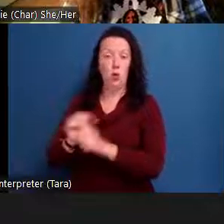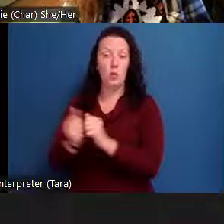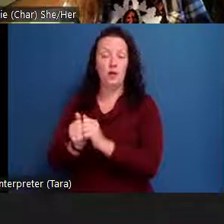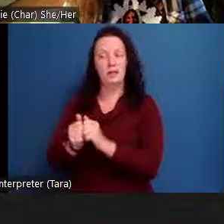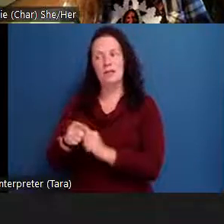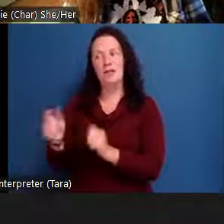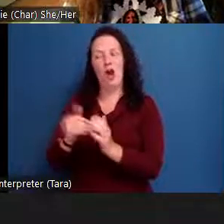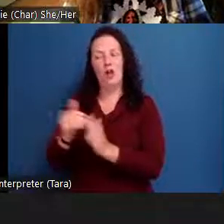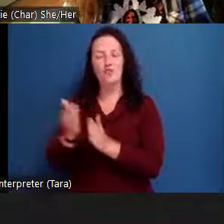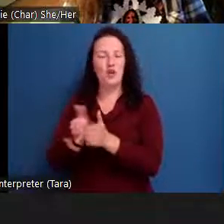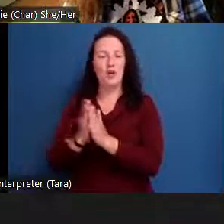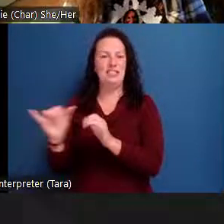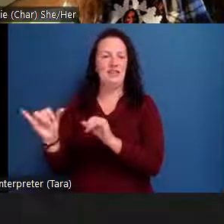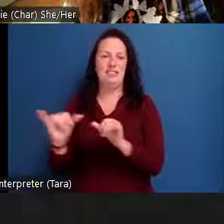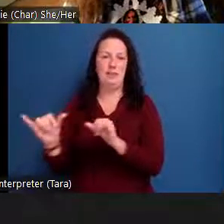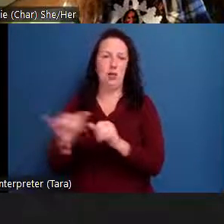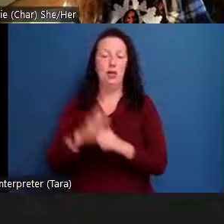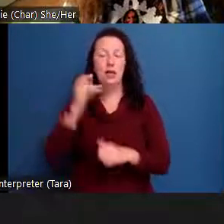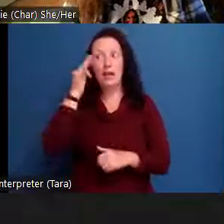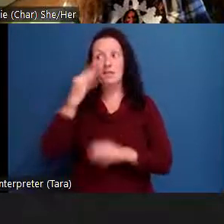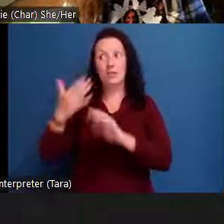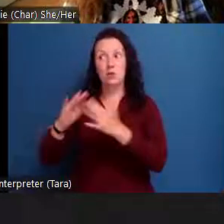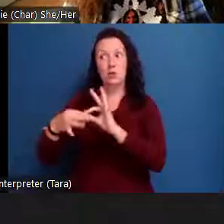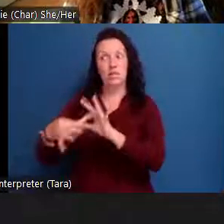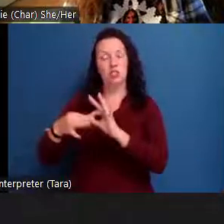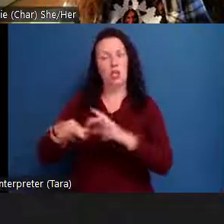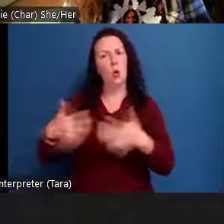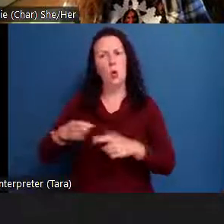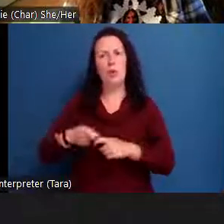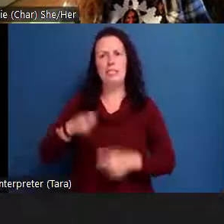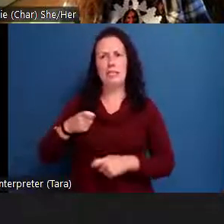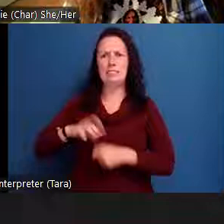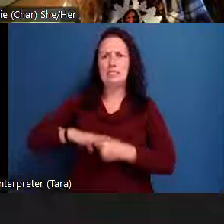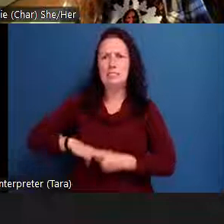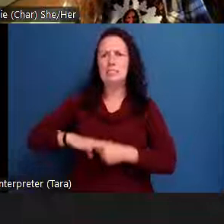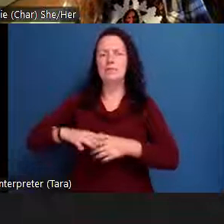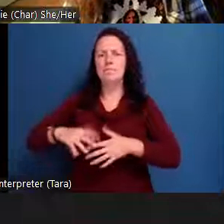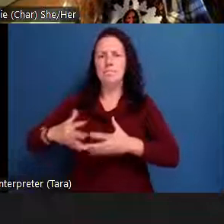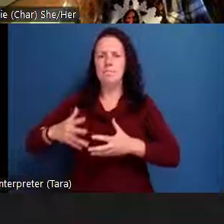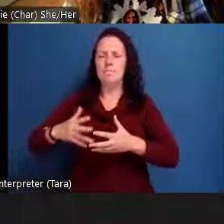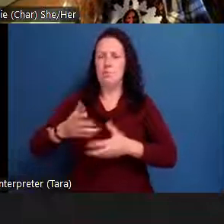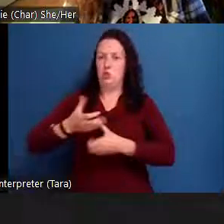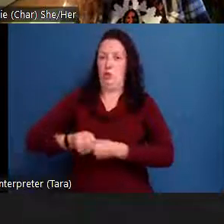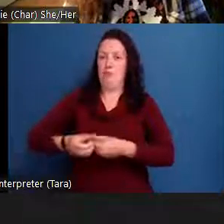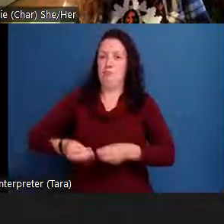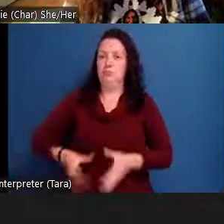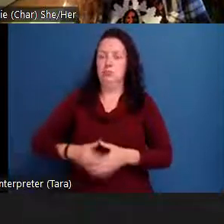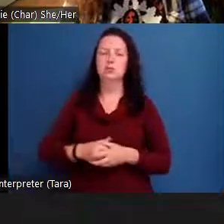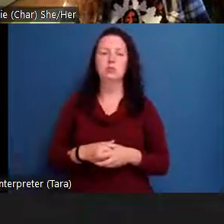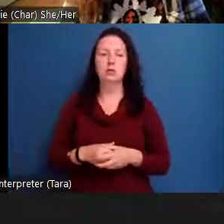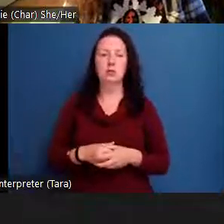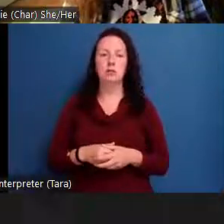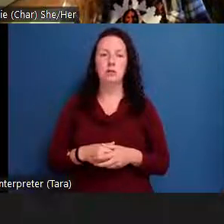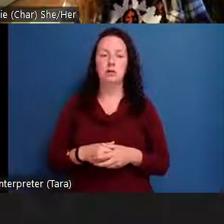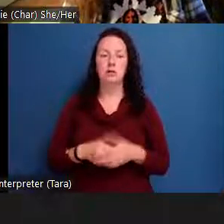have a tense community relationship and there's a group communication that comes from the Police Accountability